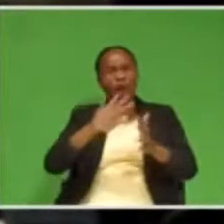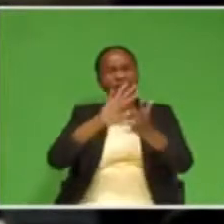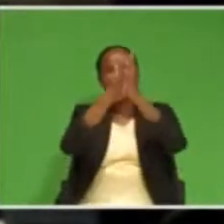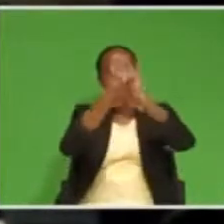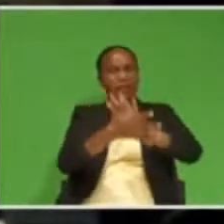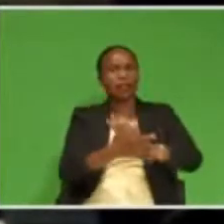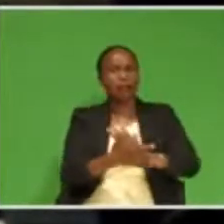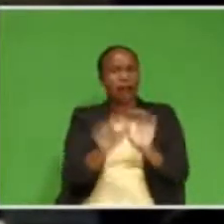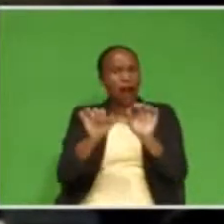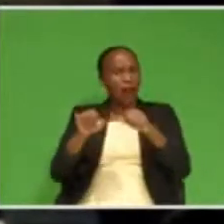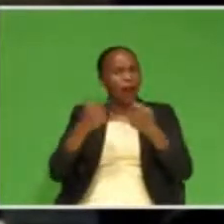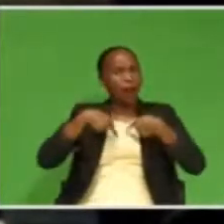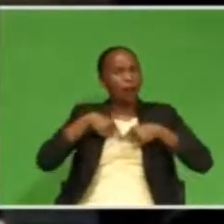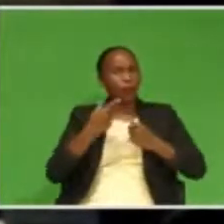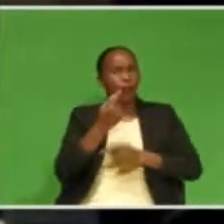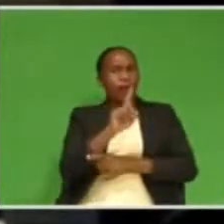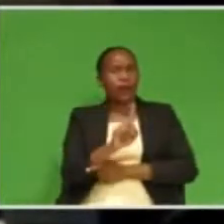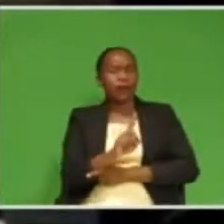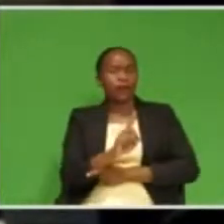enable us to do?